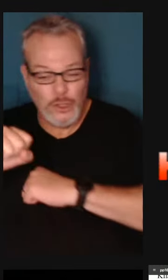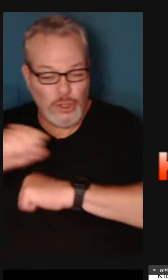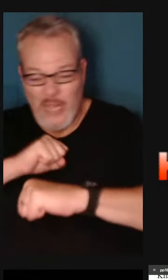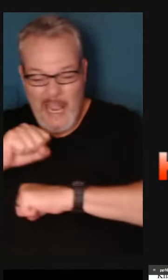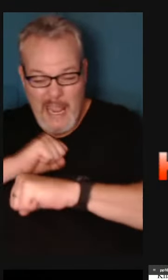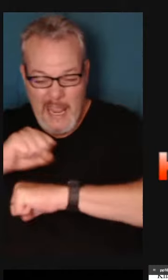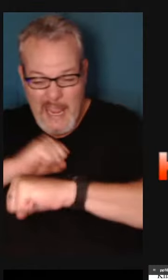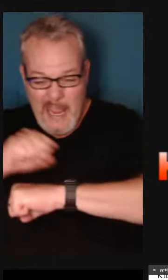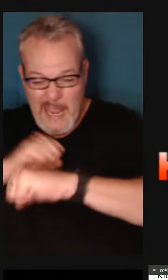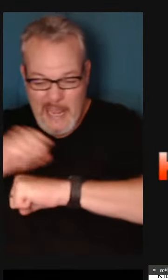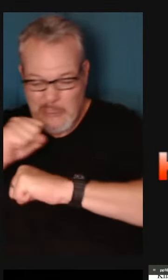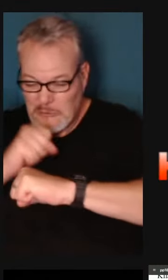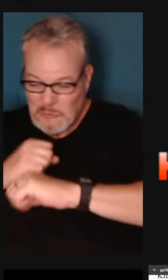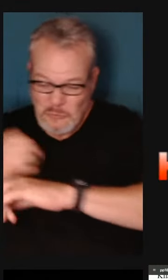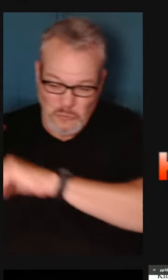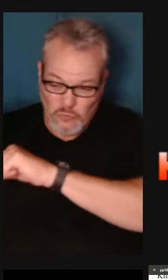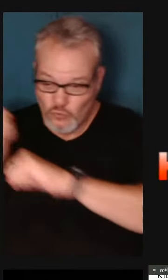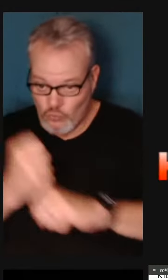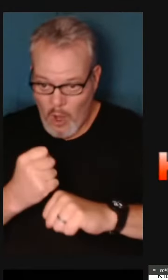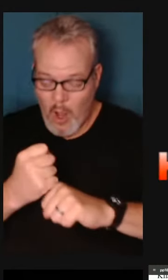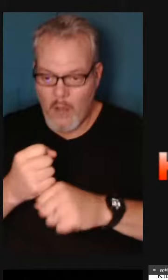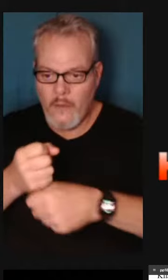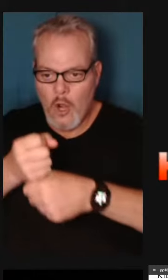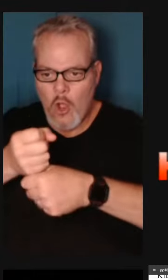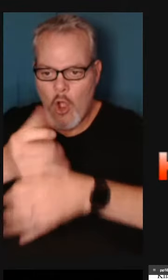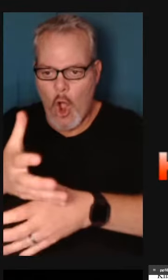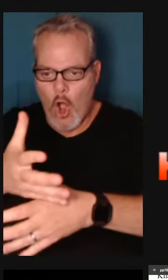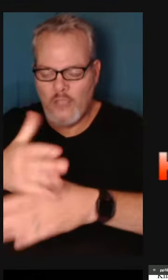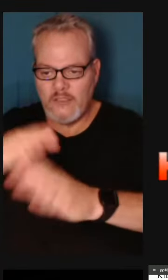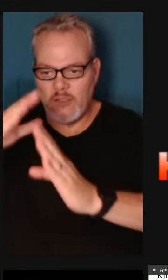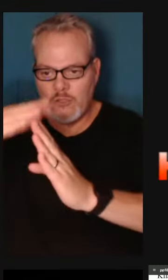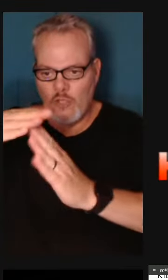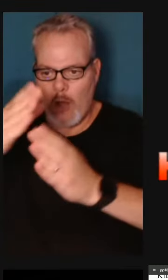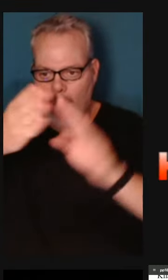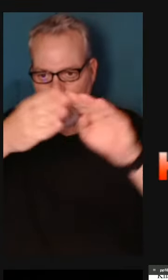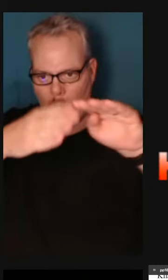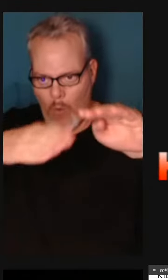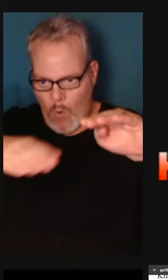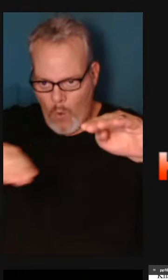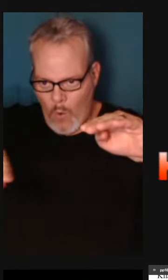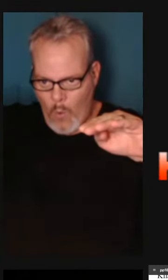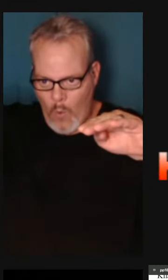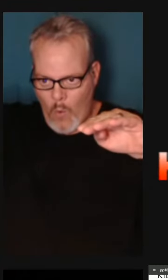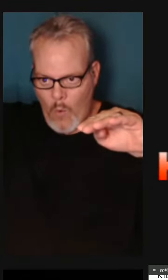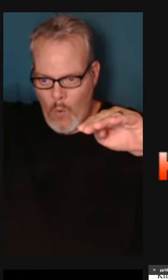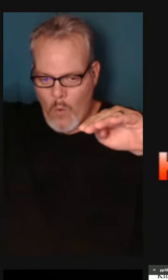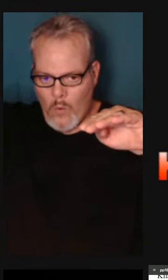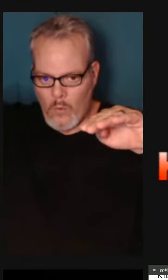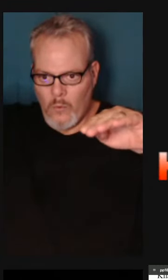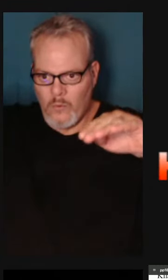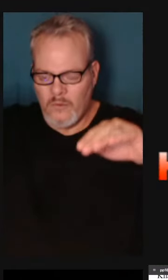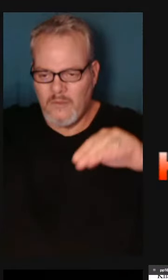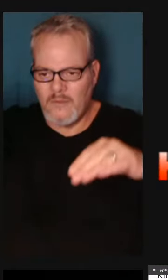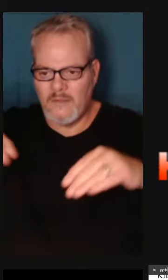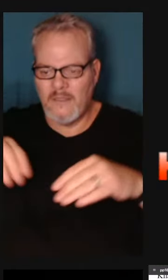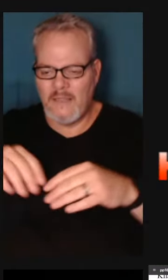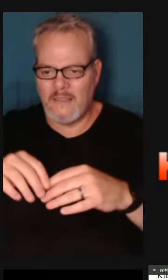intense down here that it caused this upper part, like a bowl, to slide in its scallop as